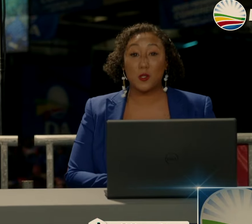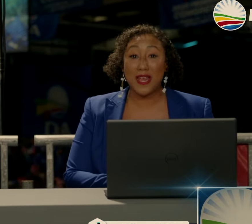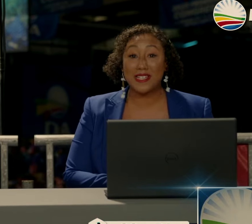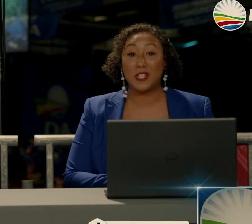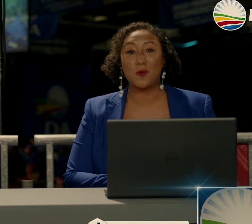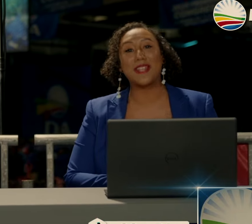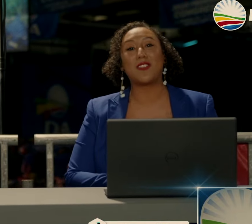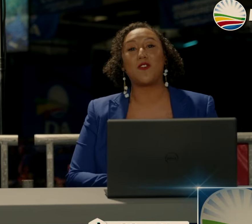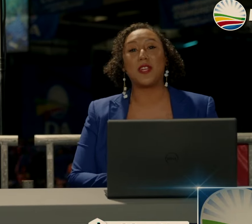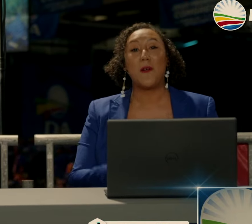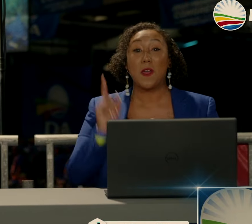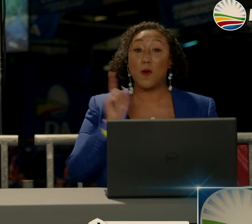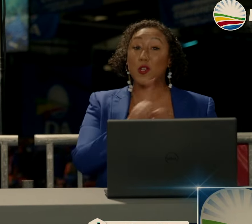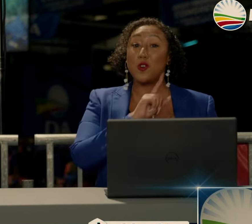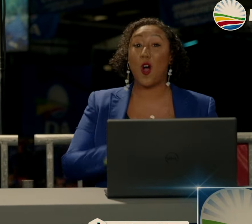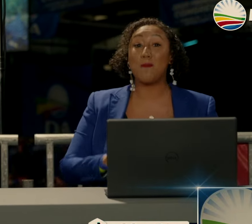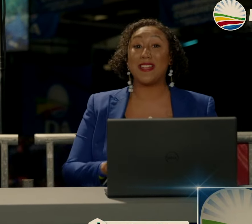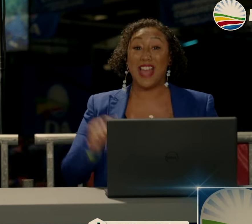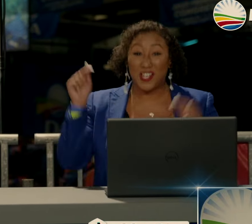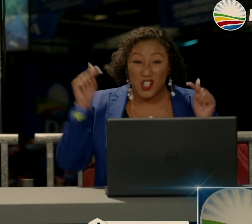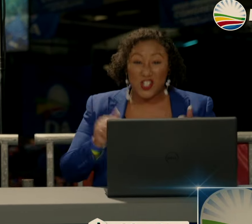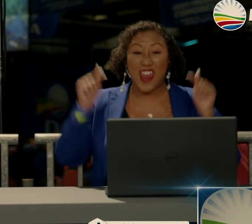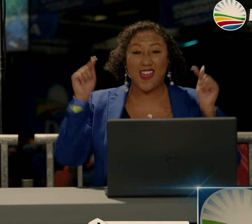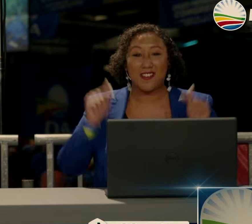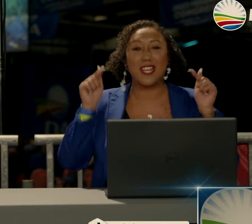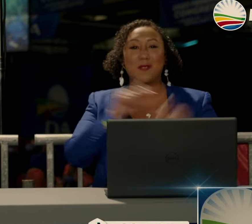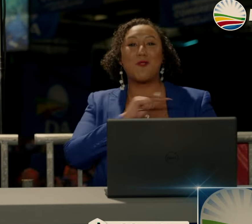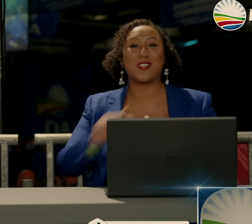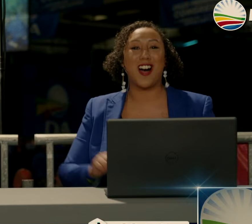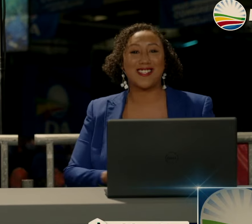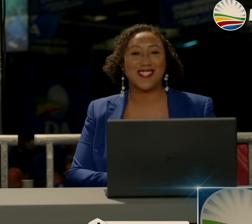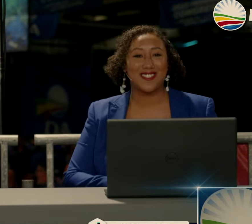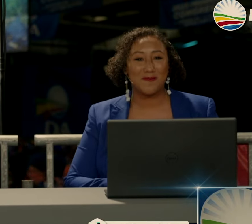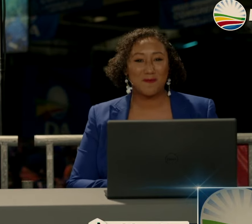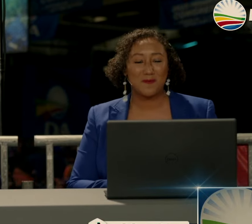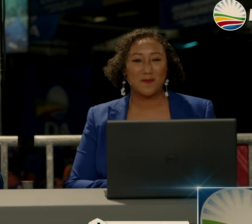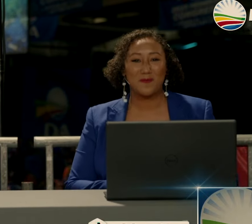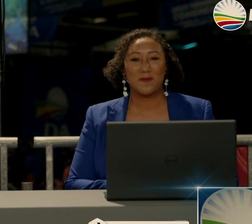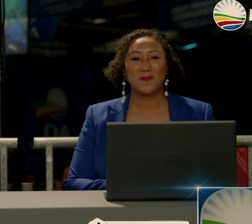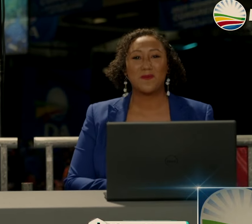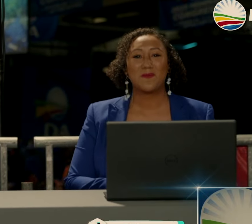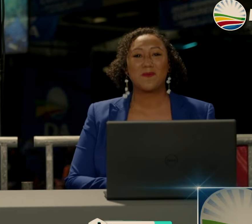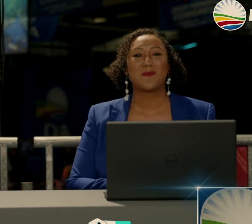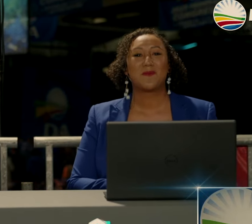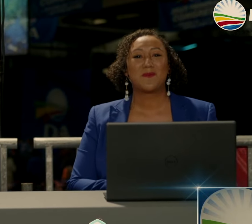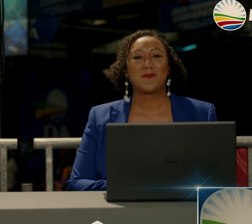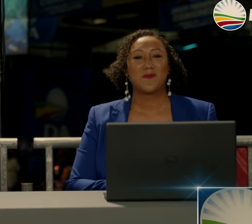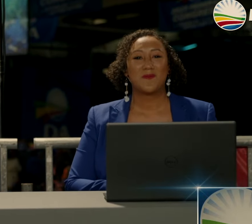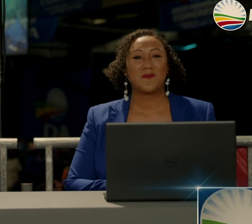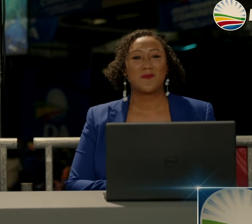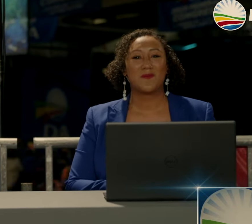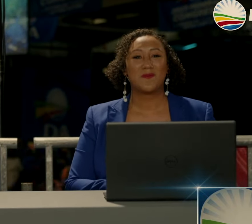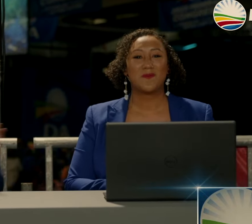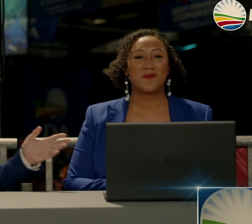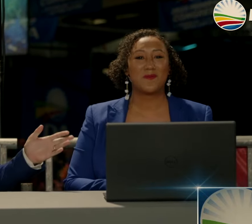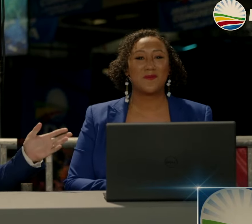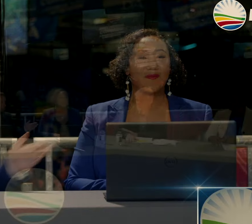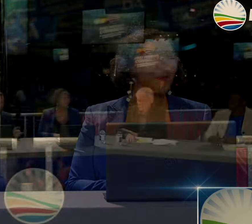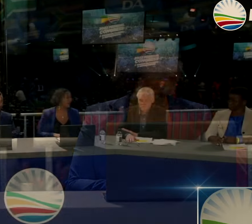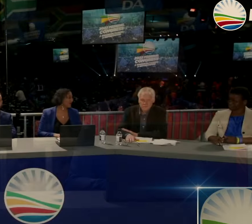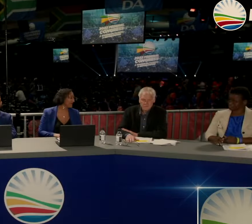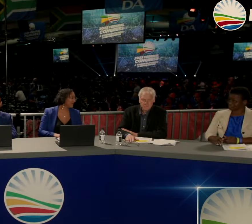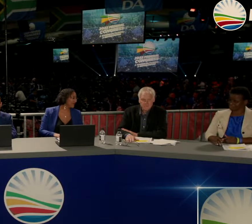Congress 2023 when you comment and share this broadcast. We are now welcomed in studio by Greg